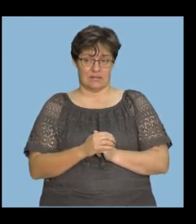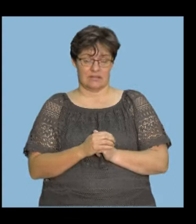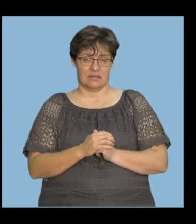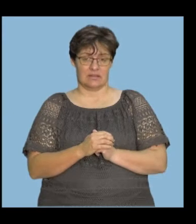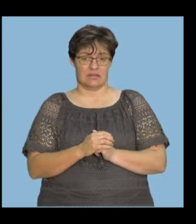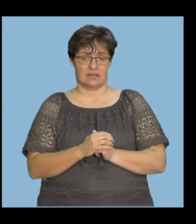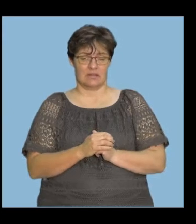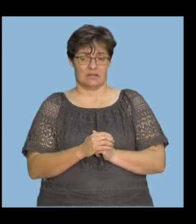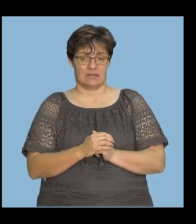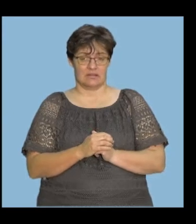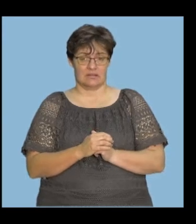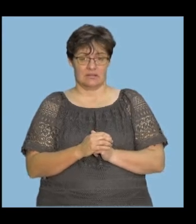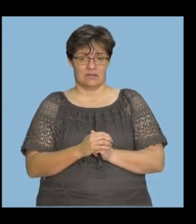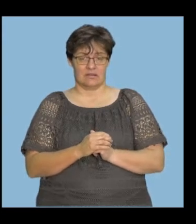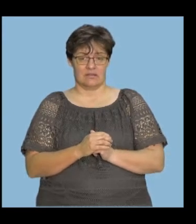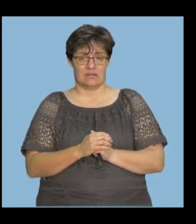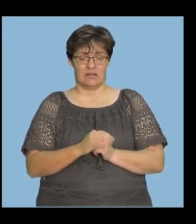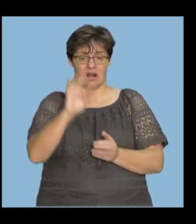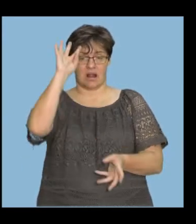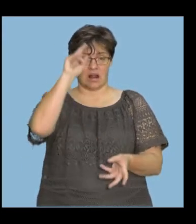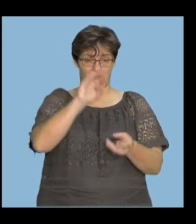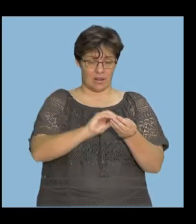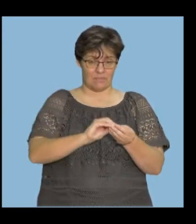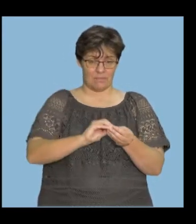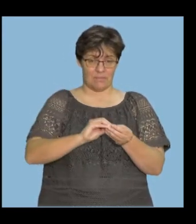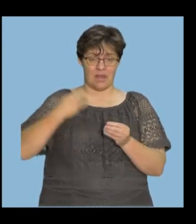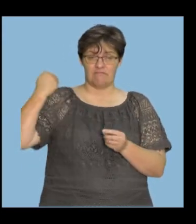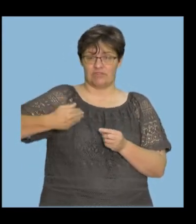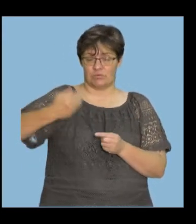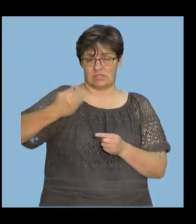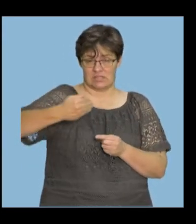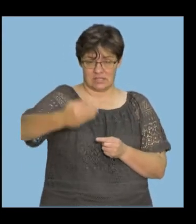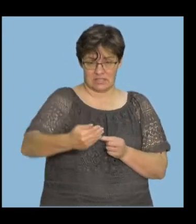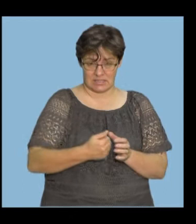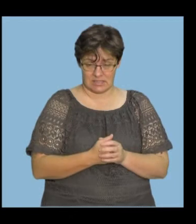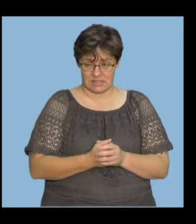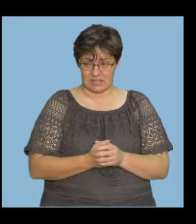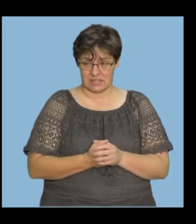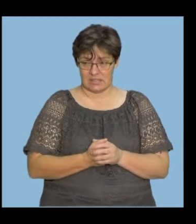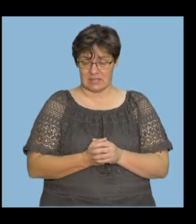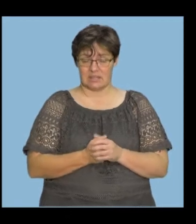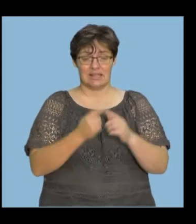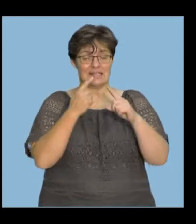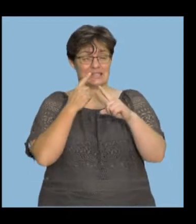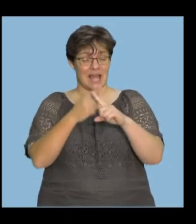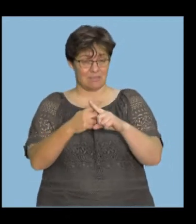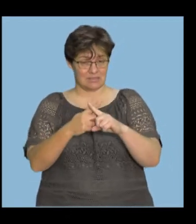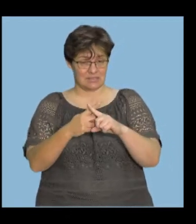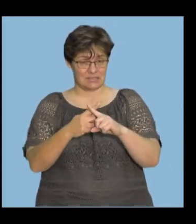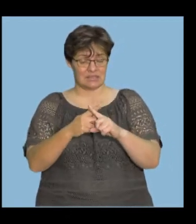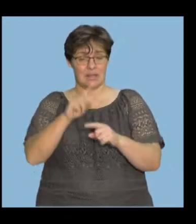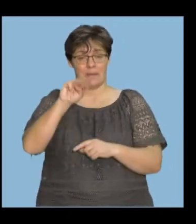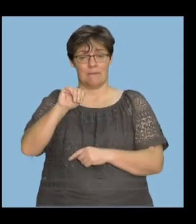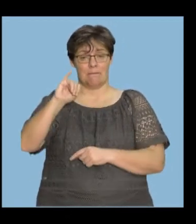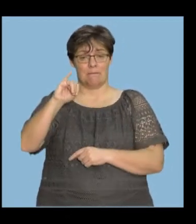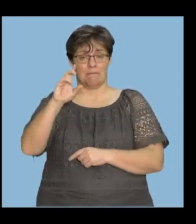it will be the sum of all frequency, are we all together, multiplied by the